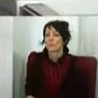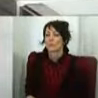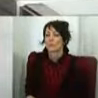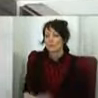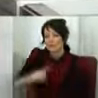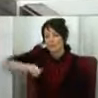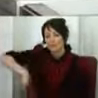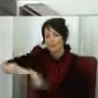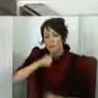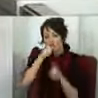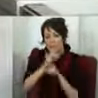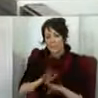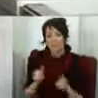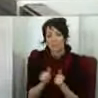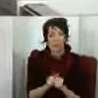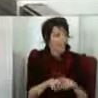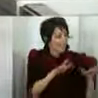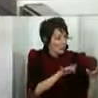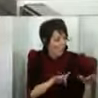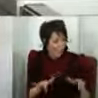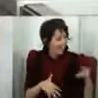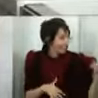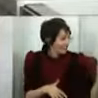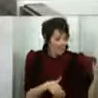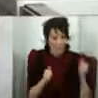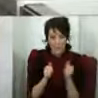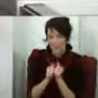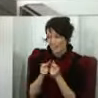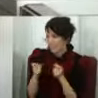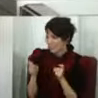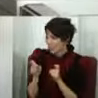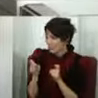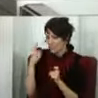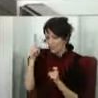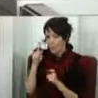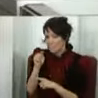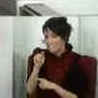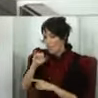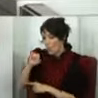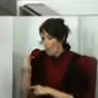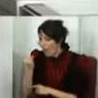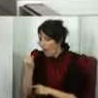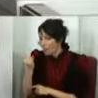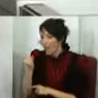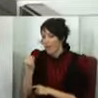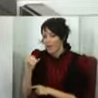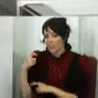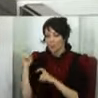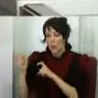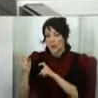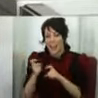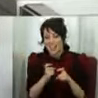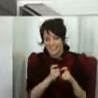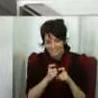we've been blessed with an organ, with presents for Tijuana and the Sunset